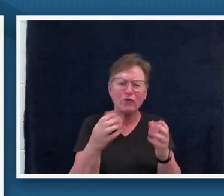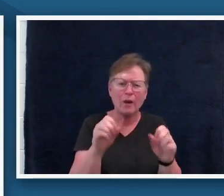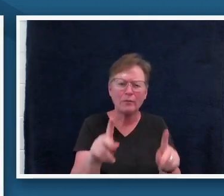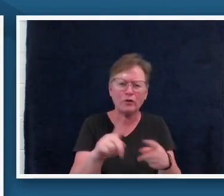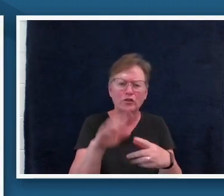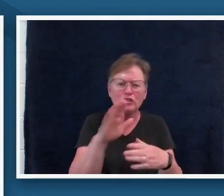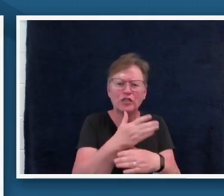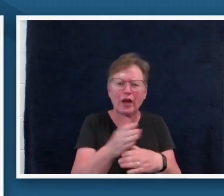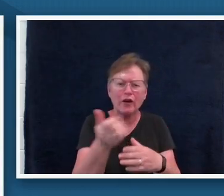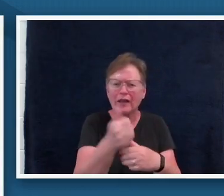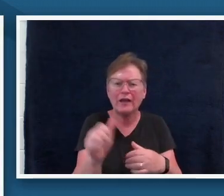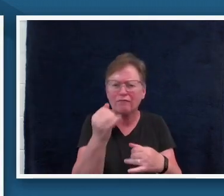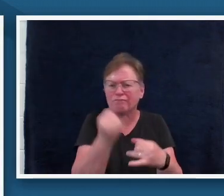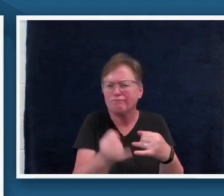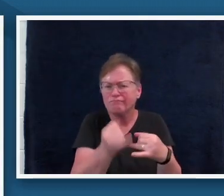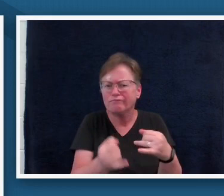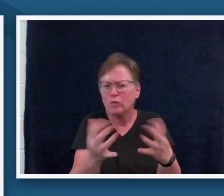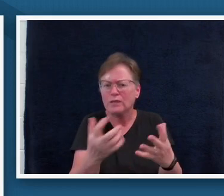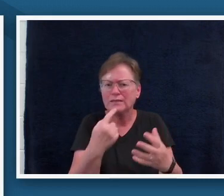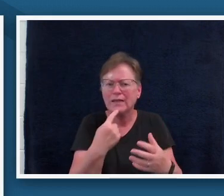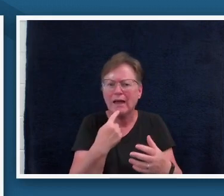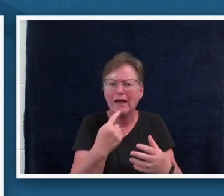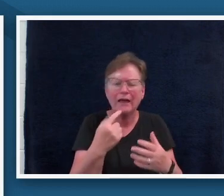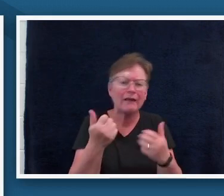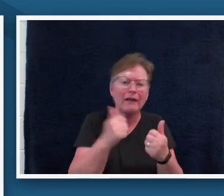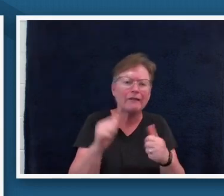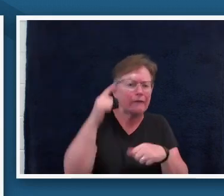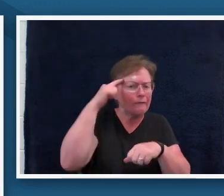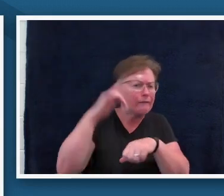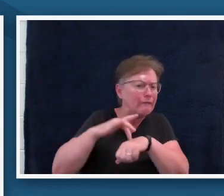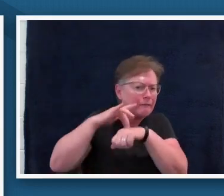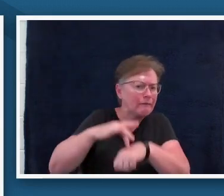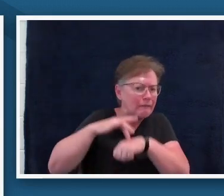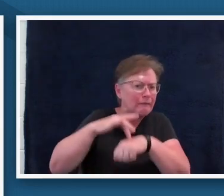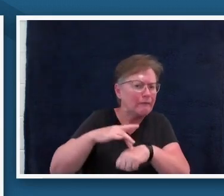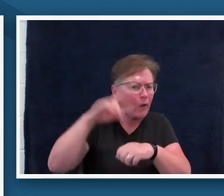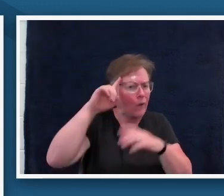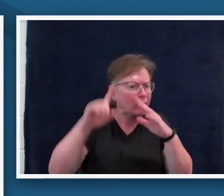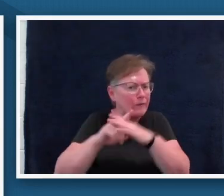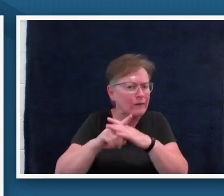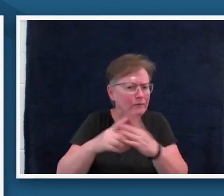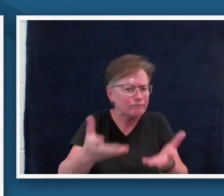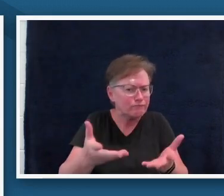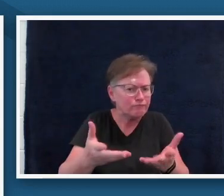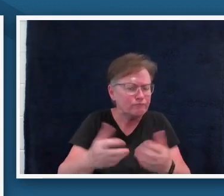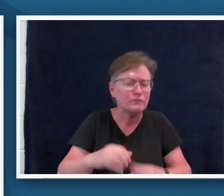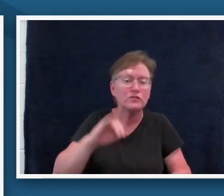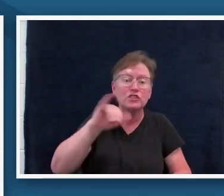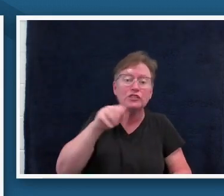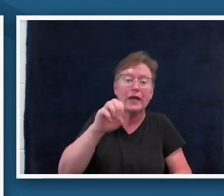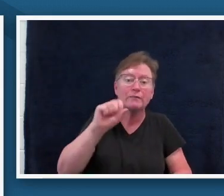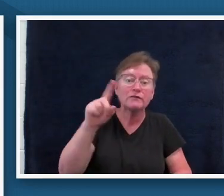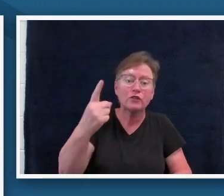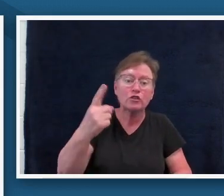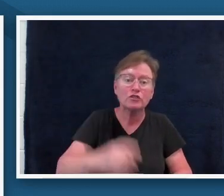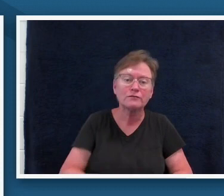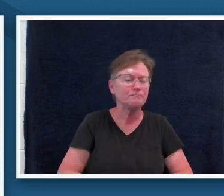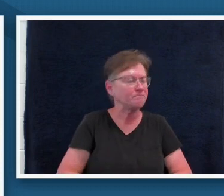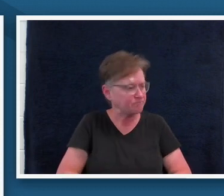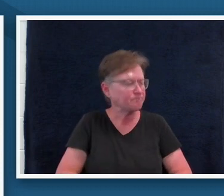to say, anything that you're living with, or anything that has come up for you in this conversation. James, you want to go for it, brother?